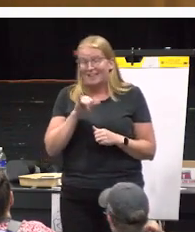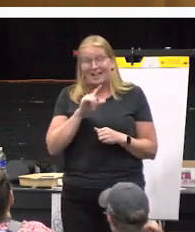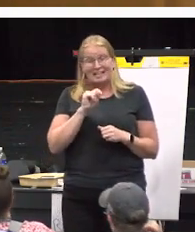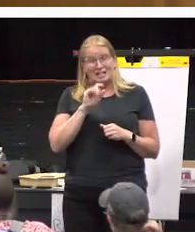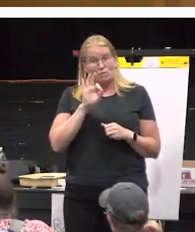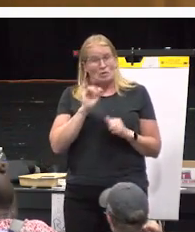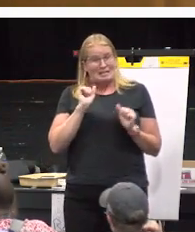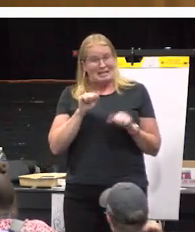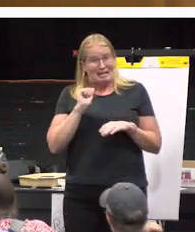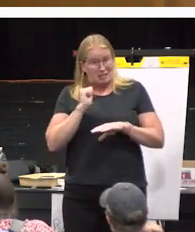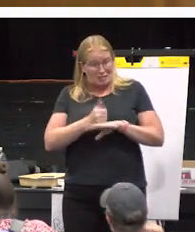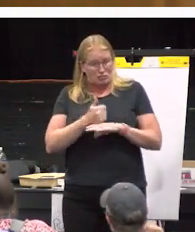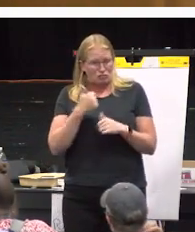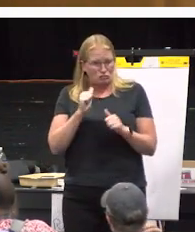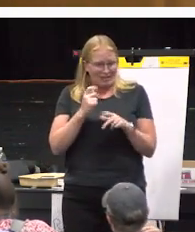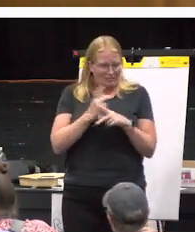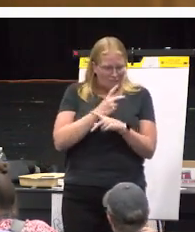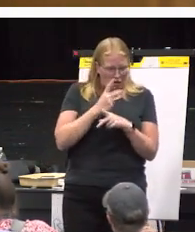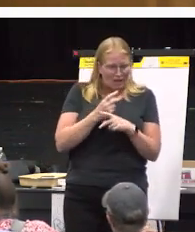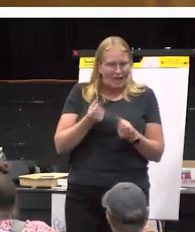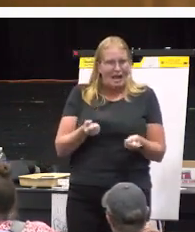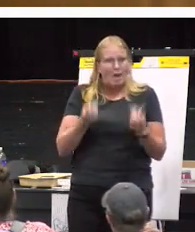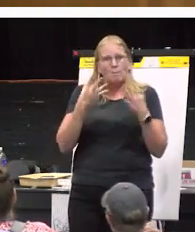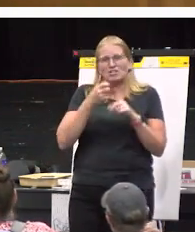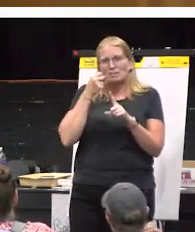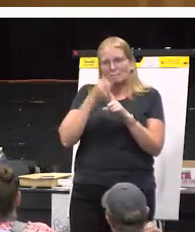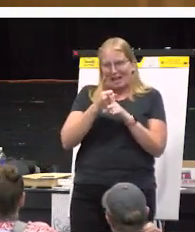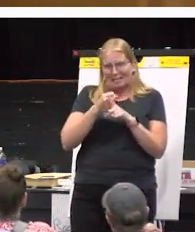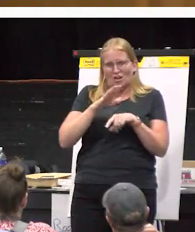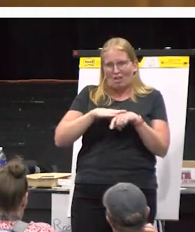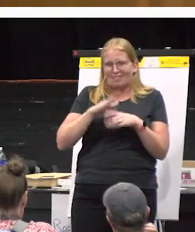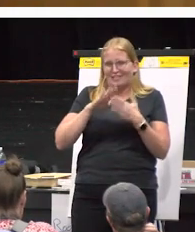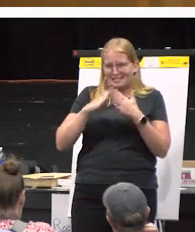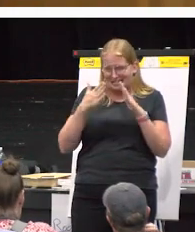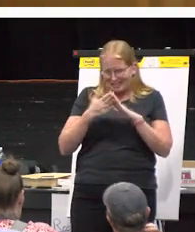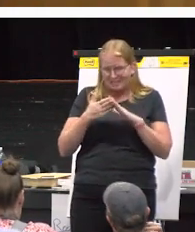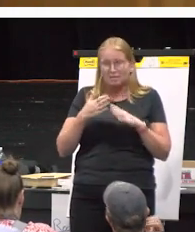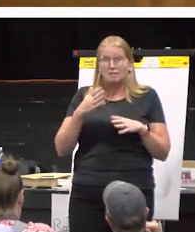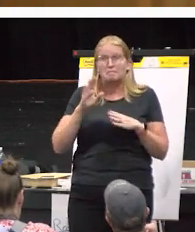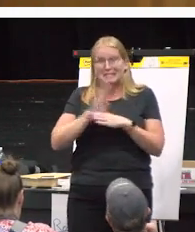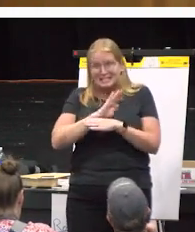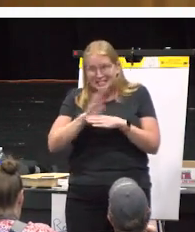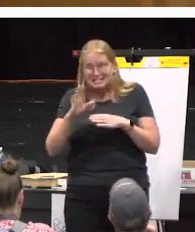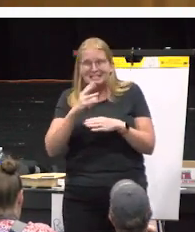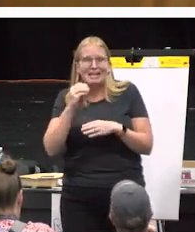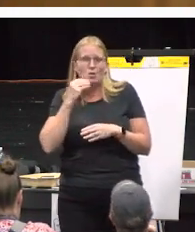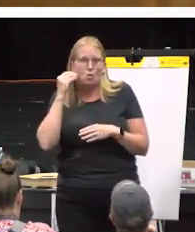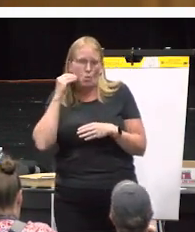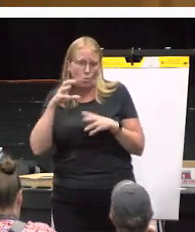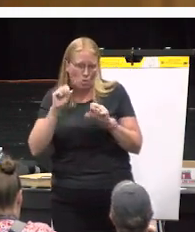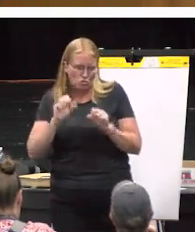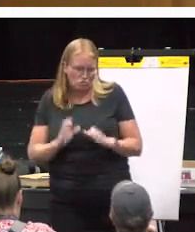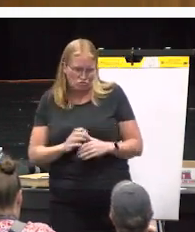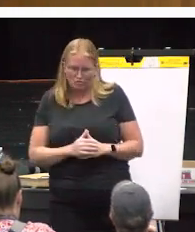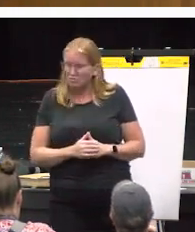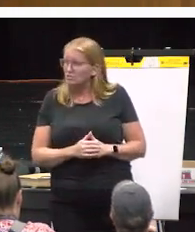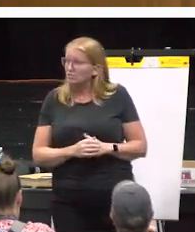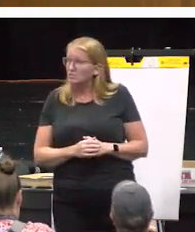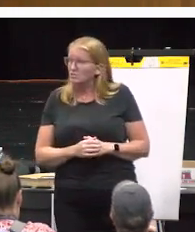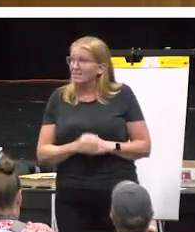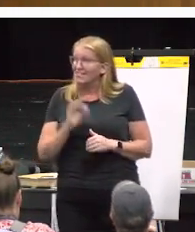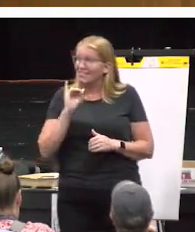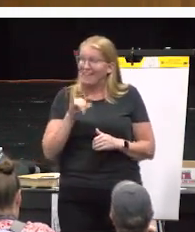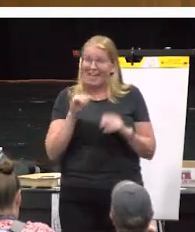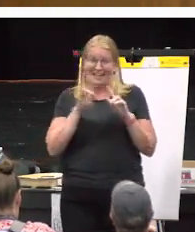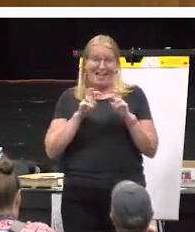should be convened to quantify the economic impact on the city, businesses, and homeowners. This analysis can